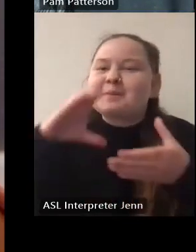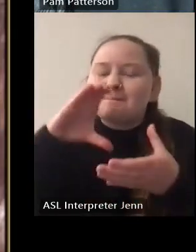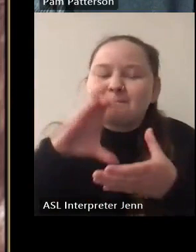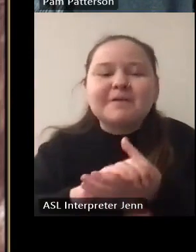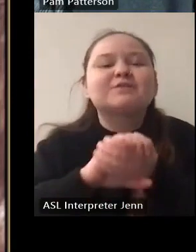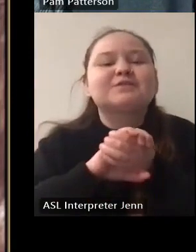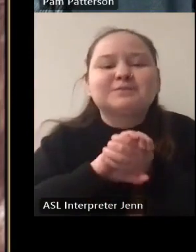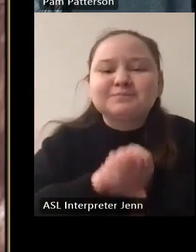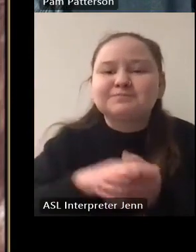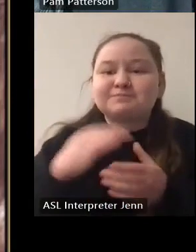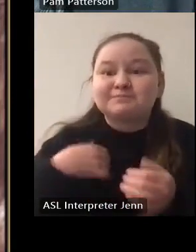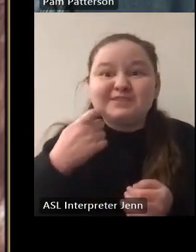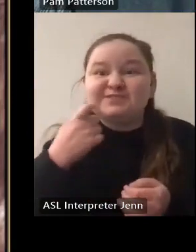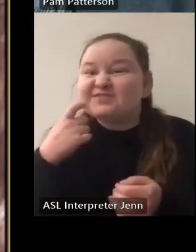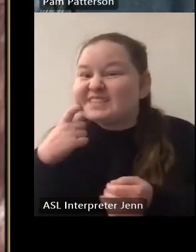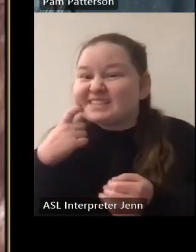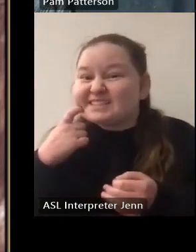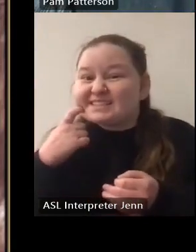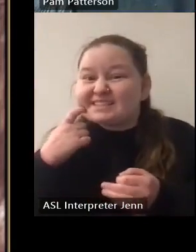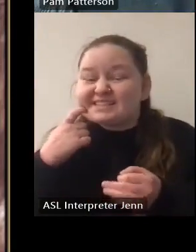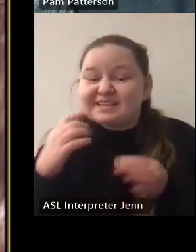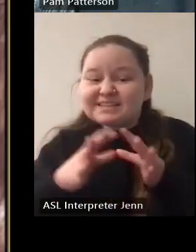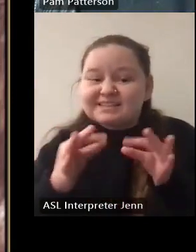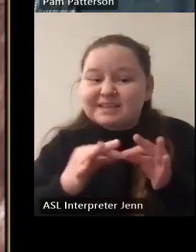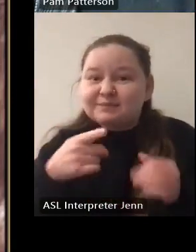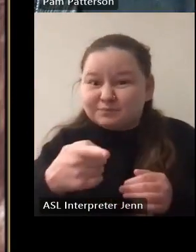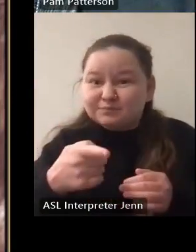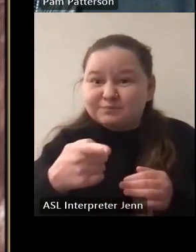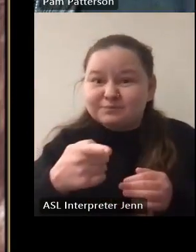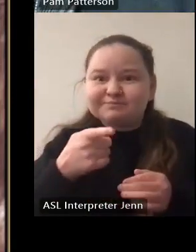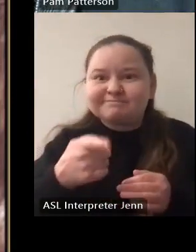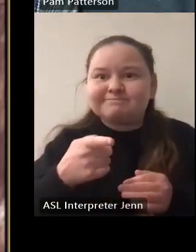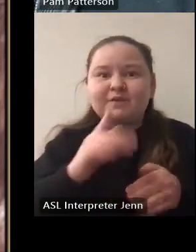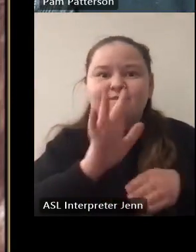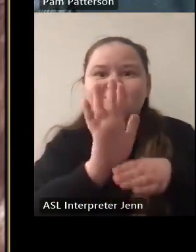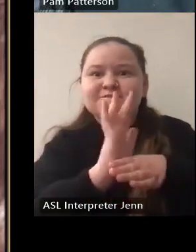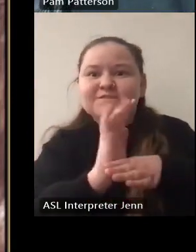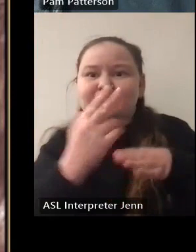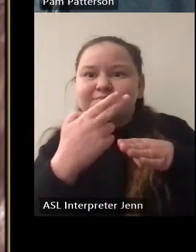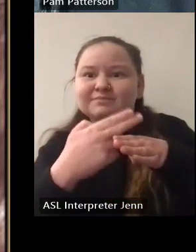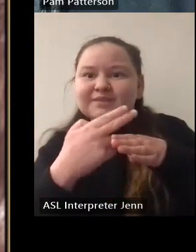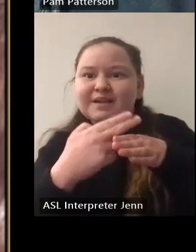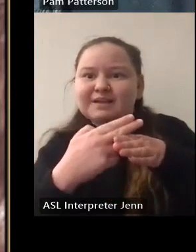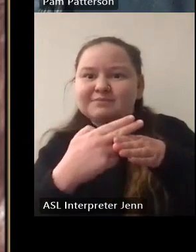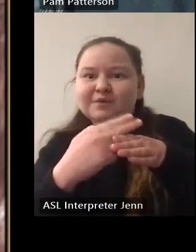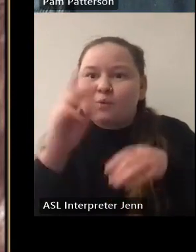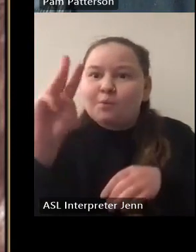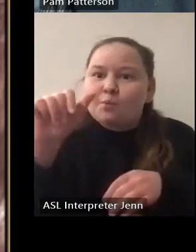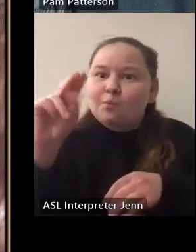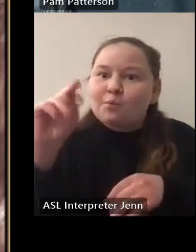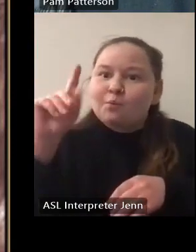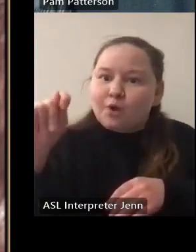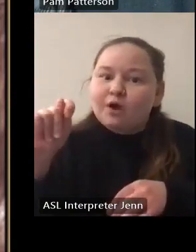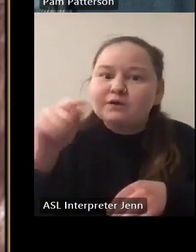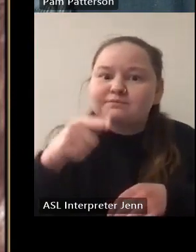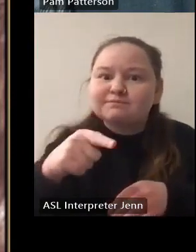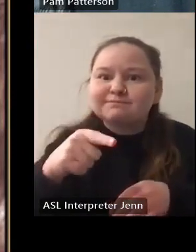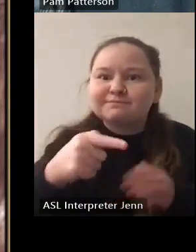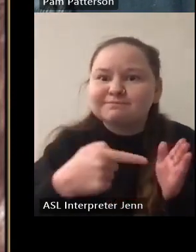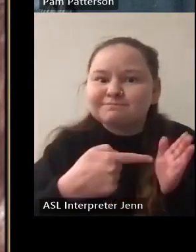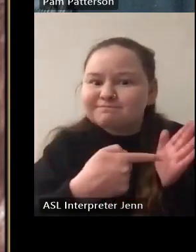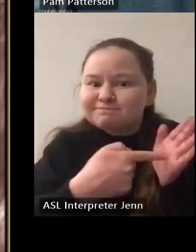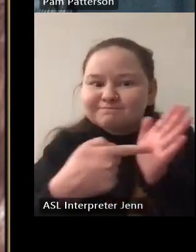more recent example addresses Want, a film by Laurie Erickson. On the slide, a film still